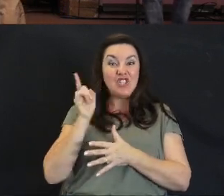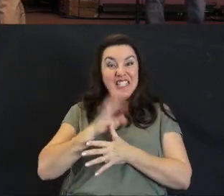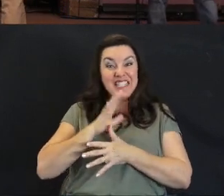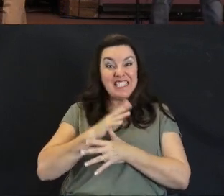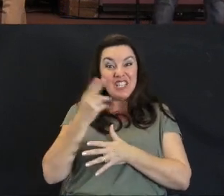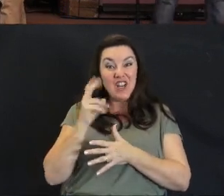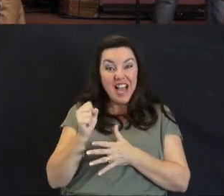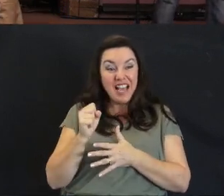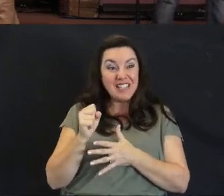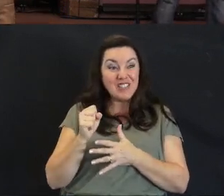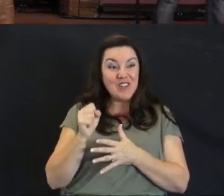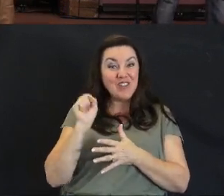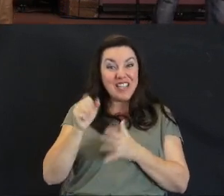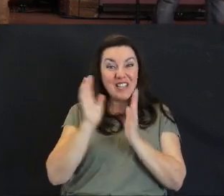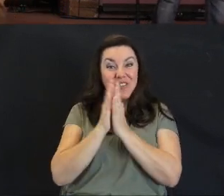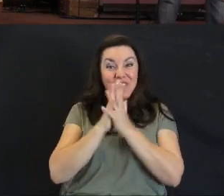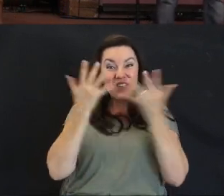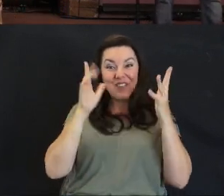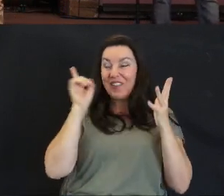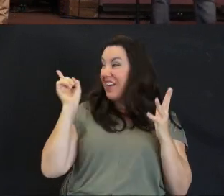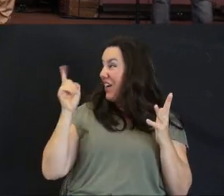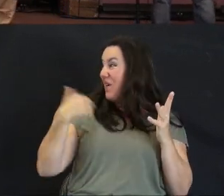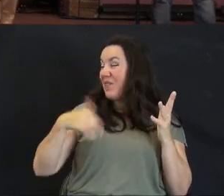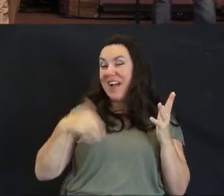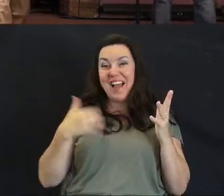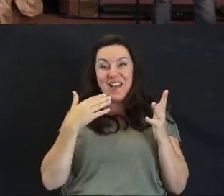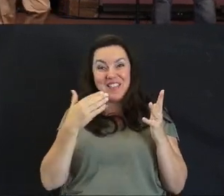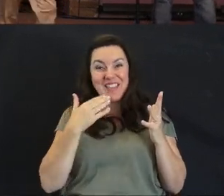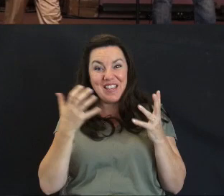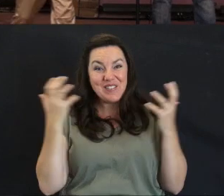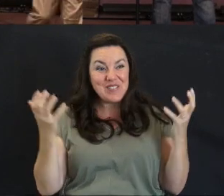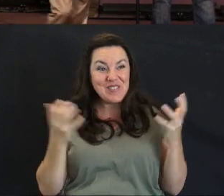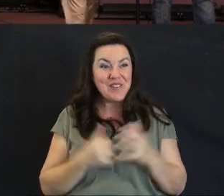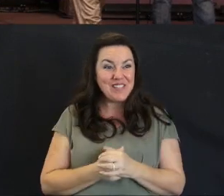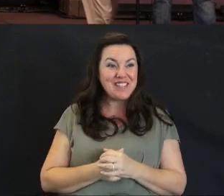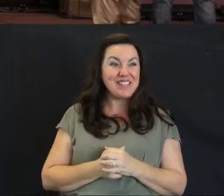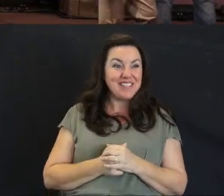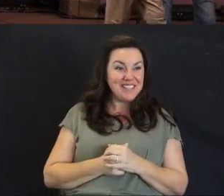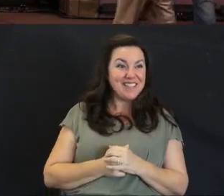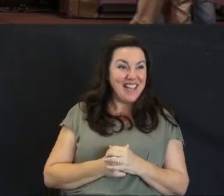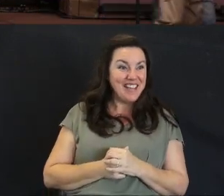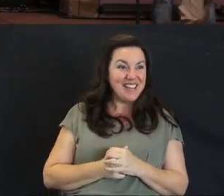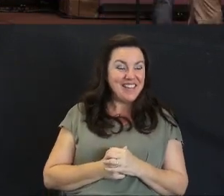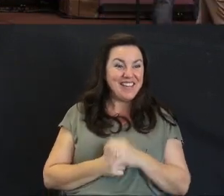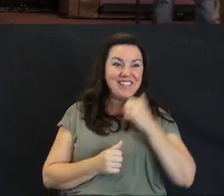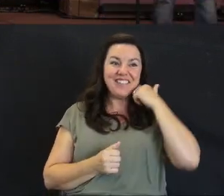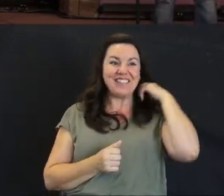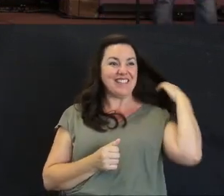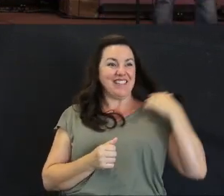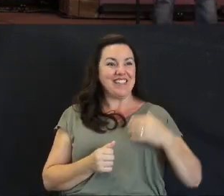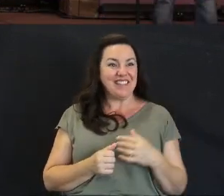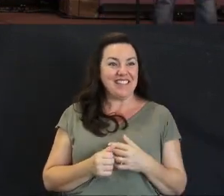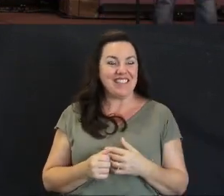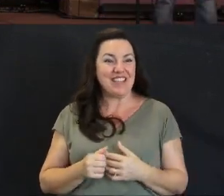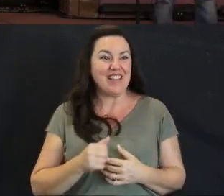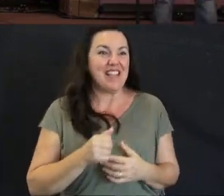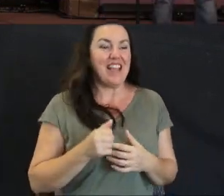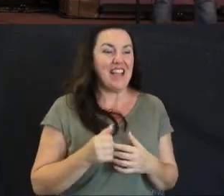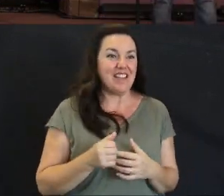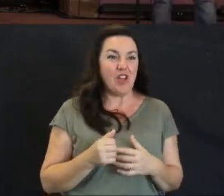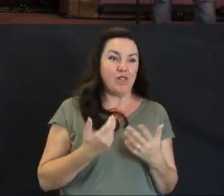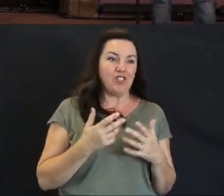Can you give it up for Michaela one more time? Thank you so much for everything I'm going to slide these back just a little bit Well, good morning, church